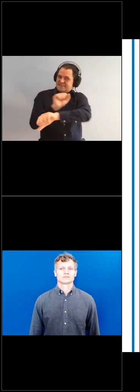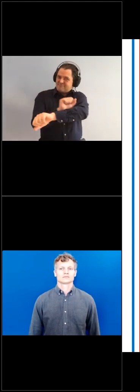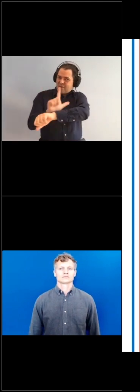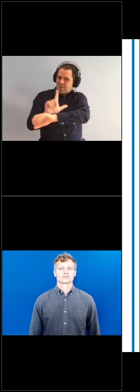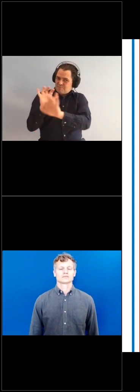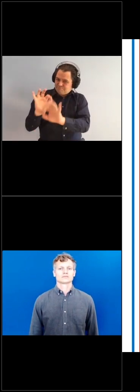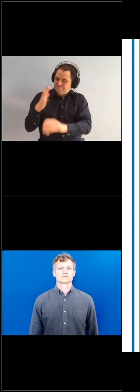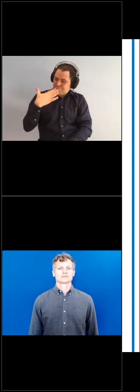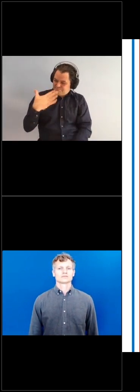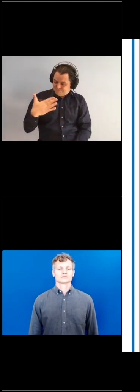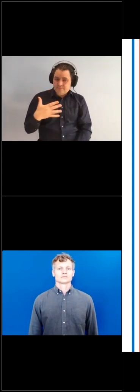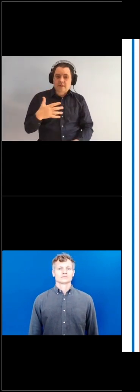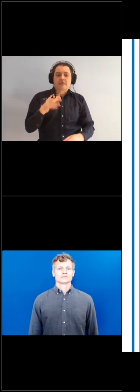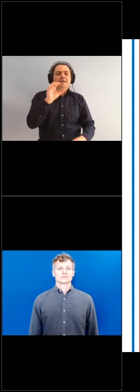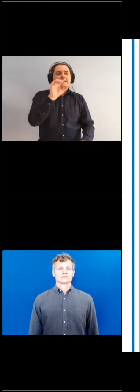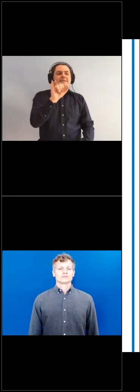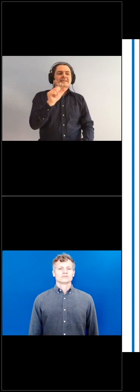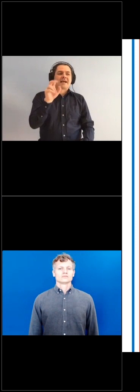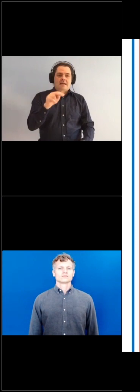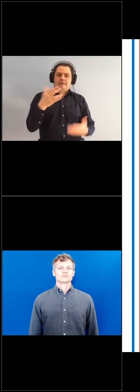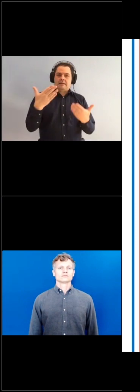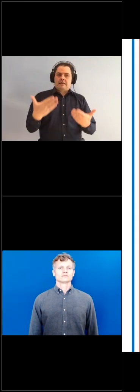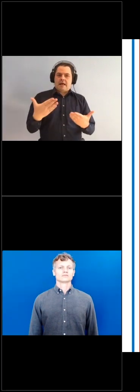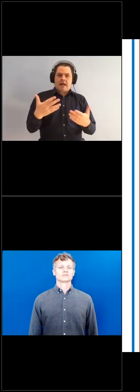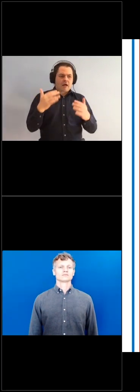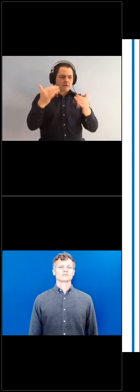me quickly to jump over the next slides,